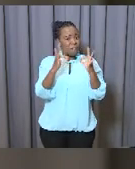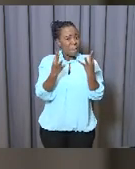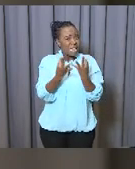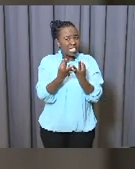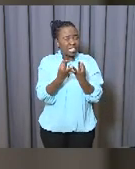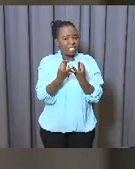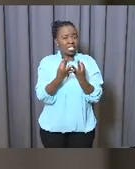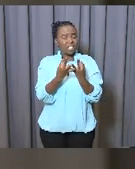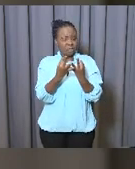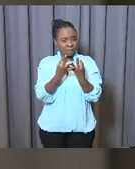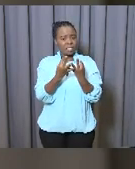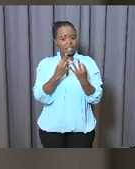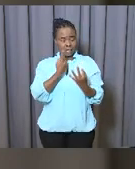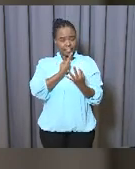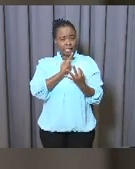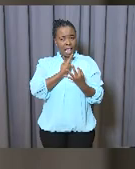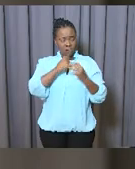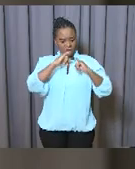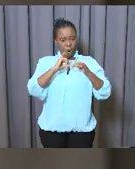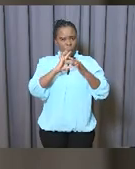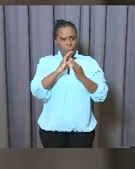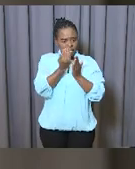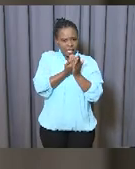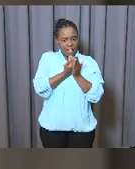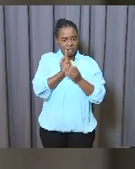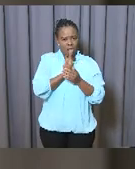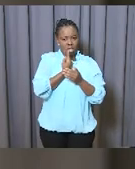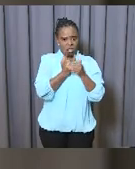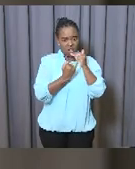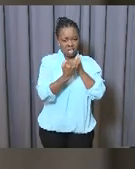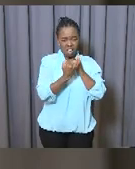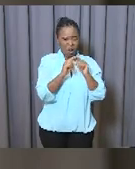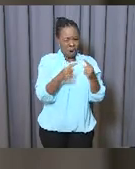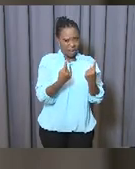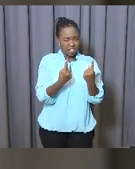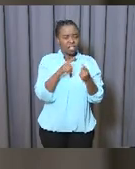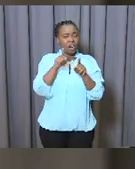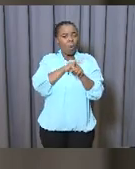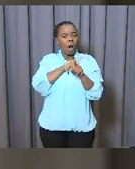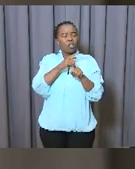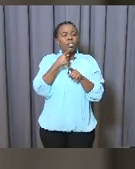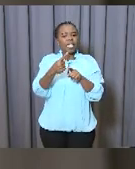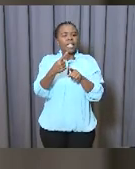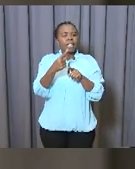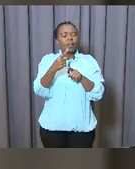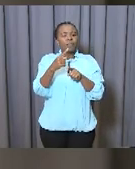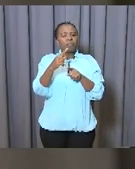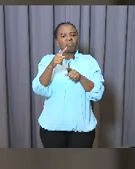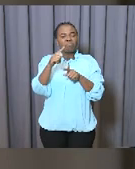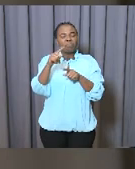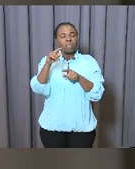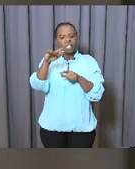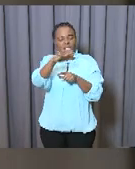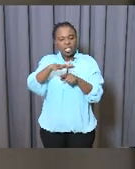able to self-quarantine, as you said, that in some cases you have intergenerational families living